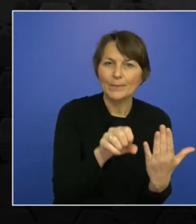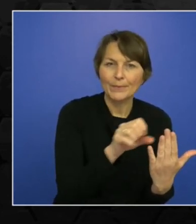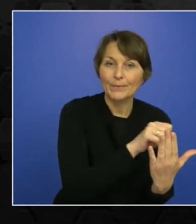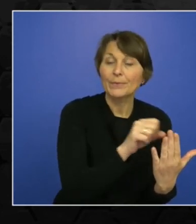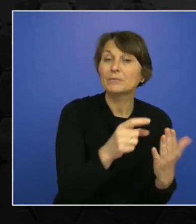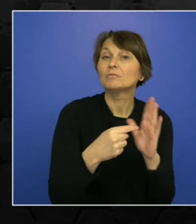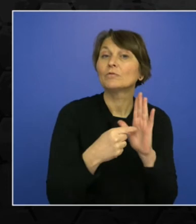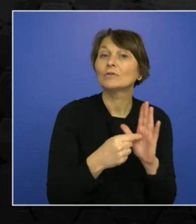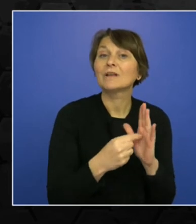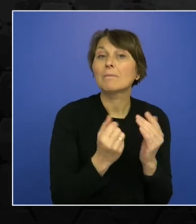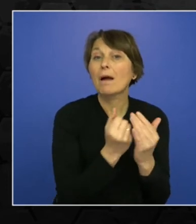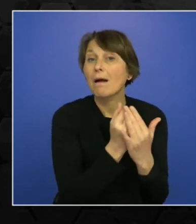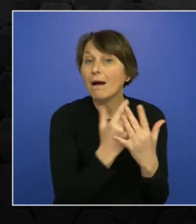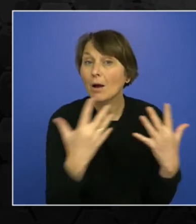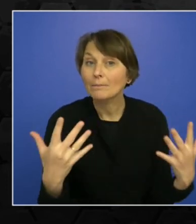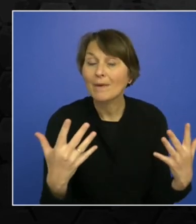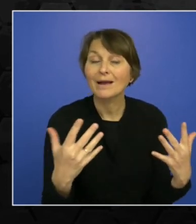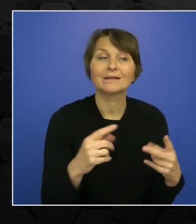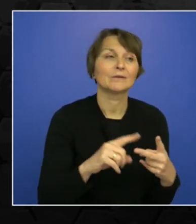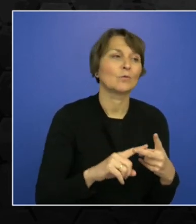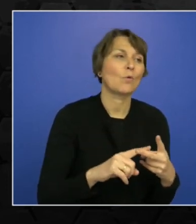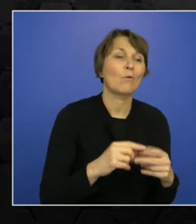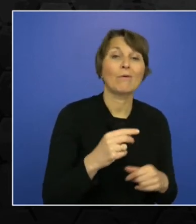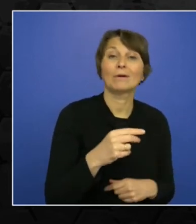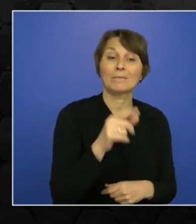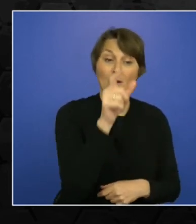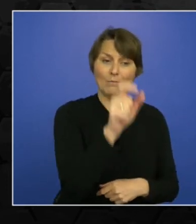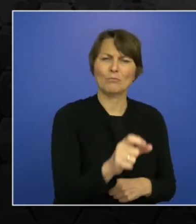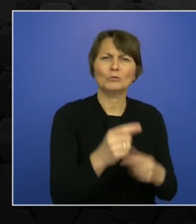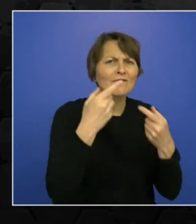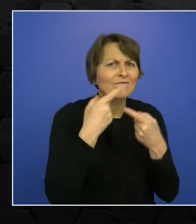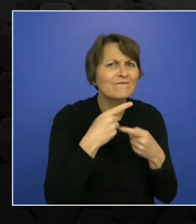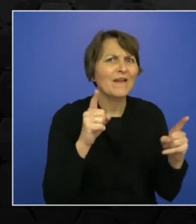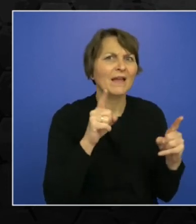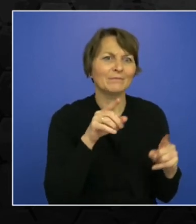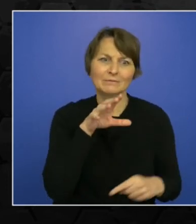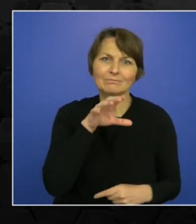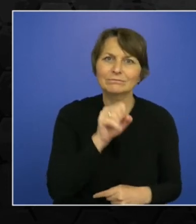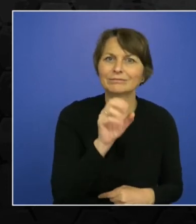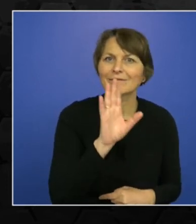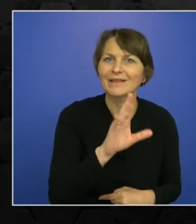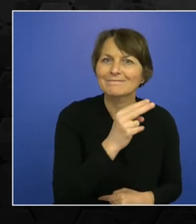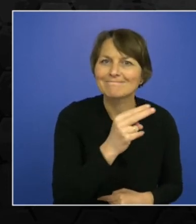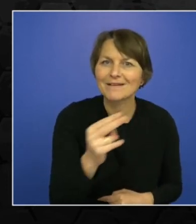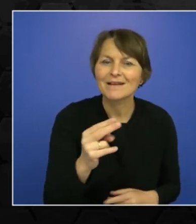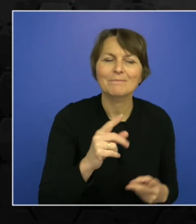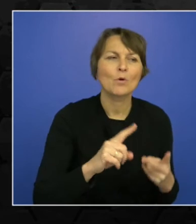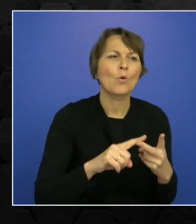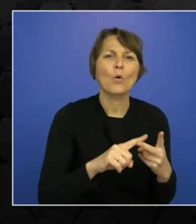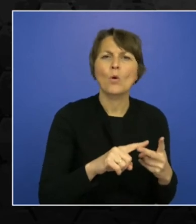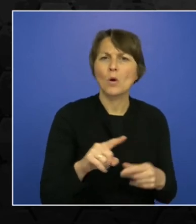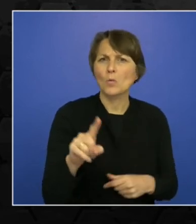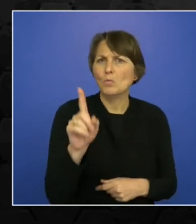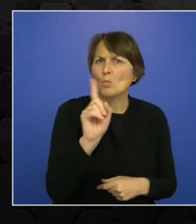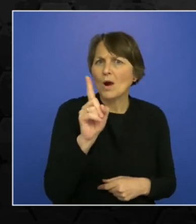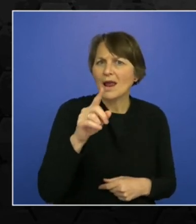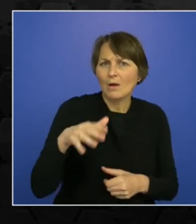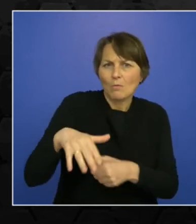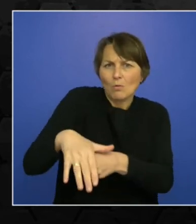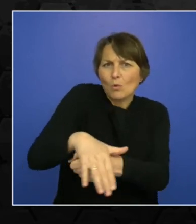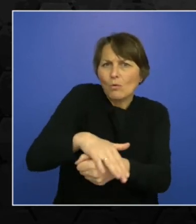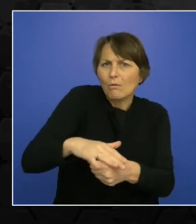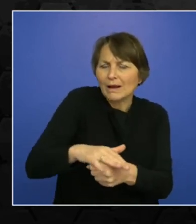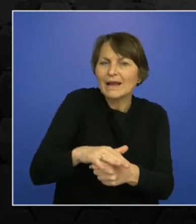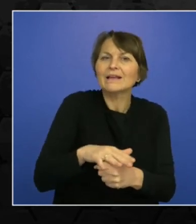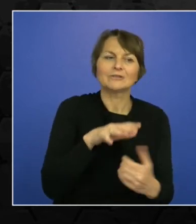of the name of a famous person, a number, a percentage, a location, a famous location, popular